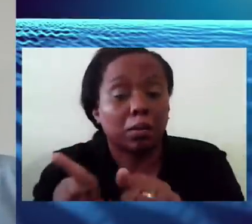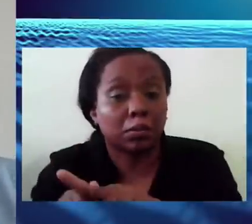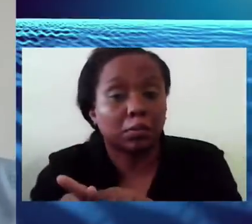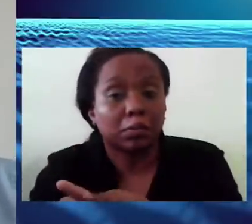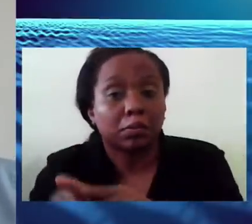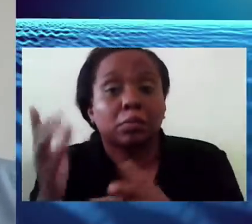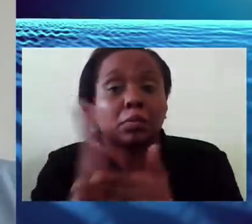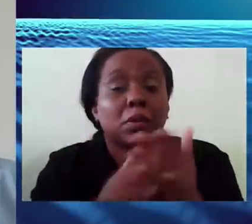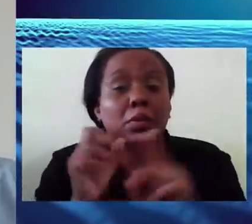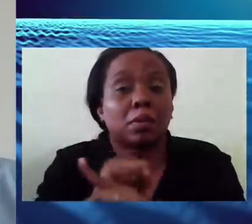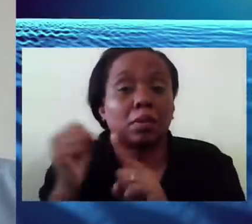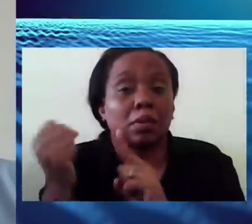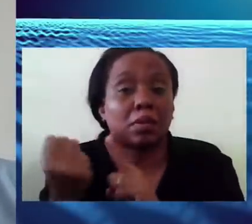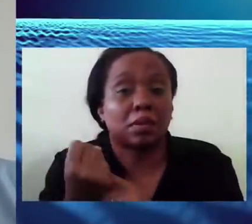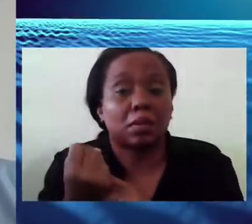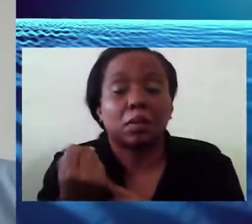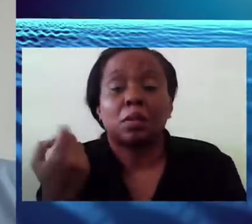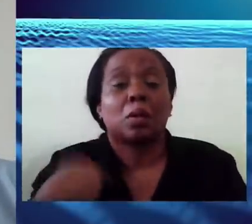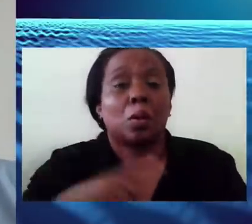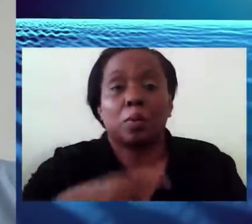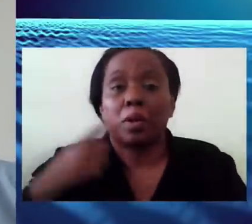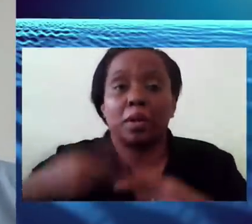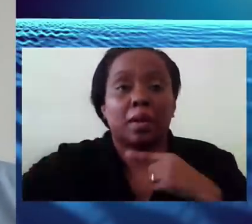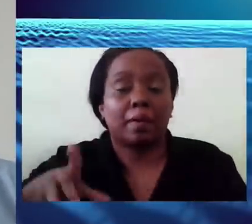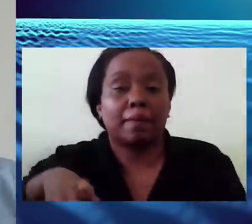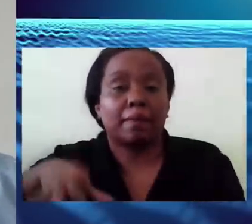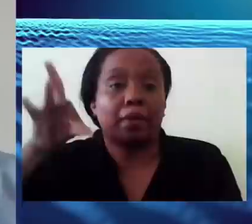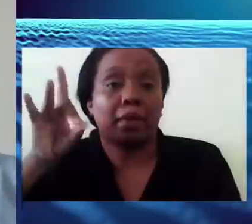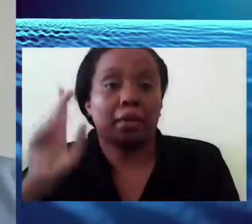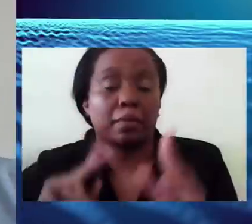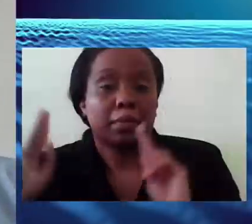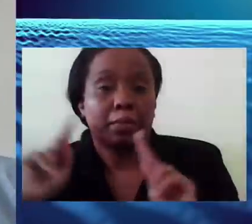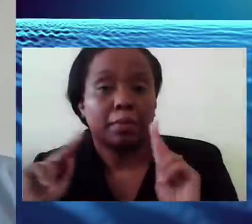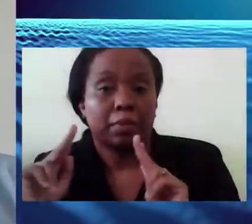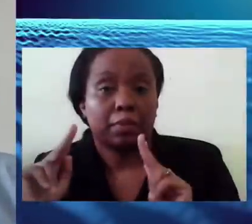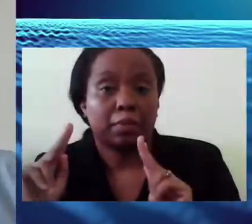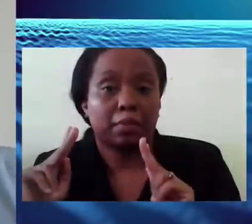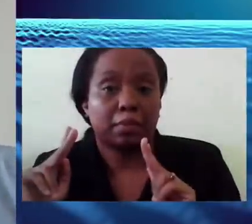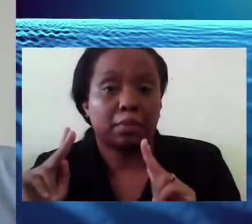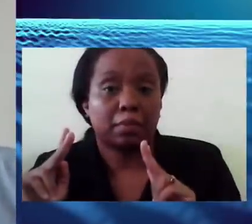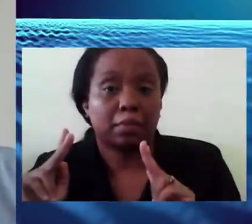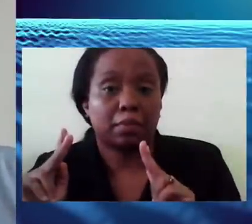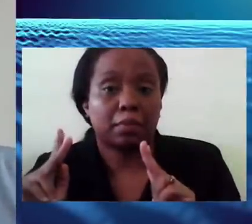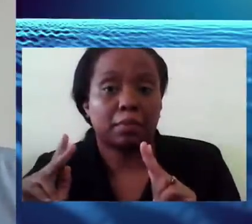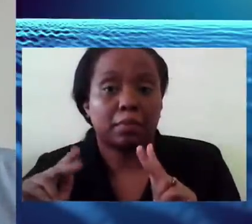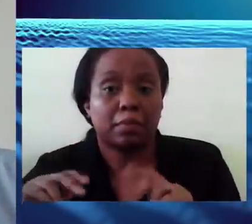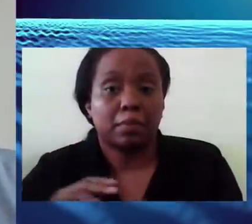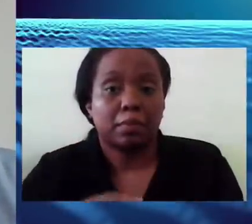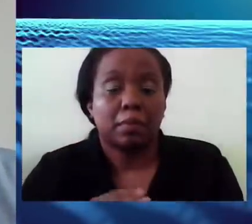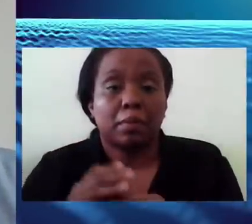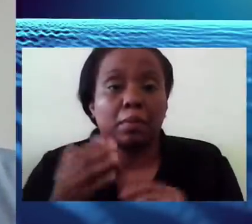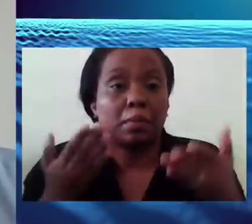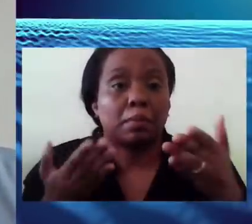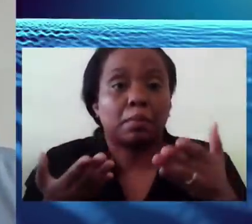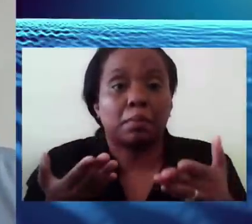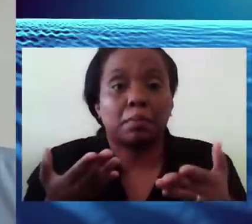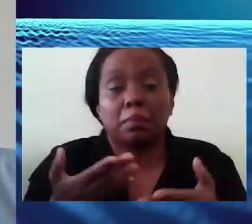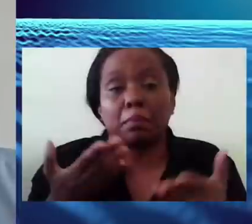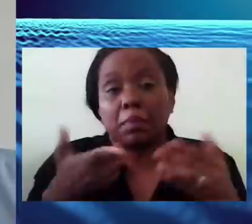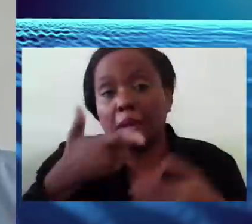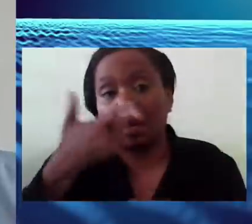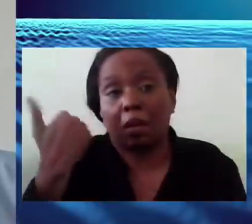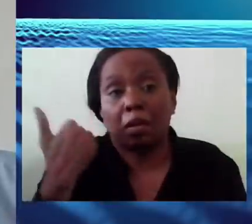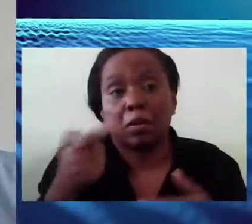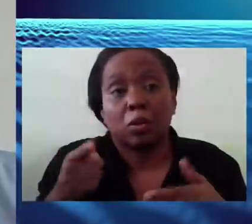have been told, we've not been able to find you because I would have to say that you are hiding. Now, this is